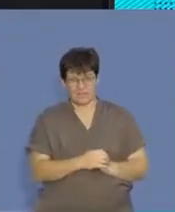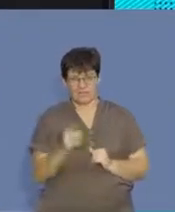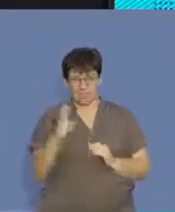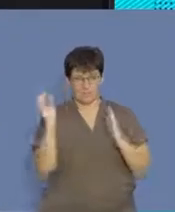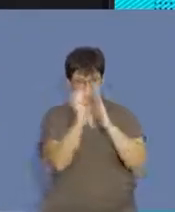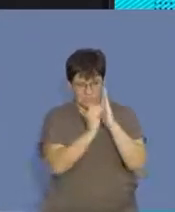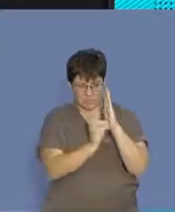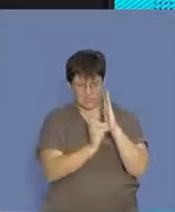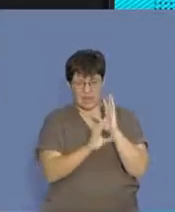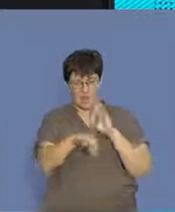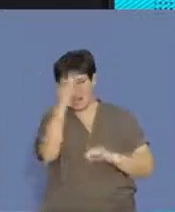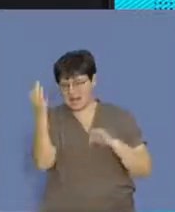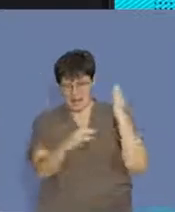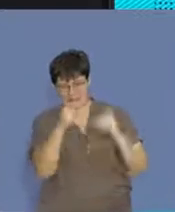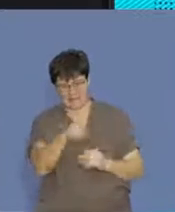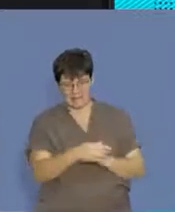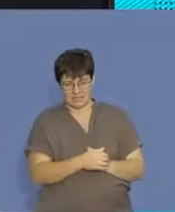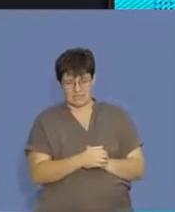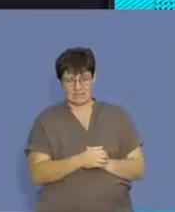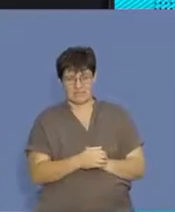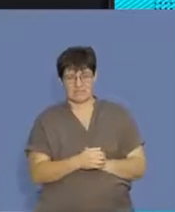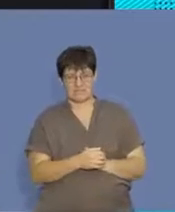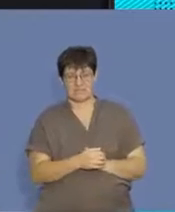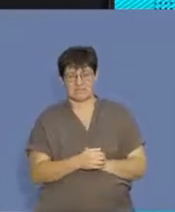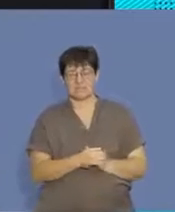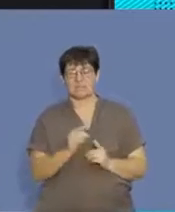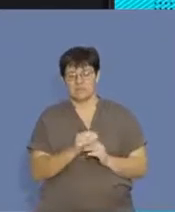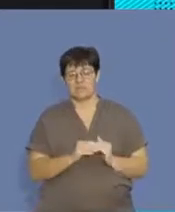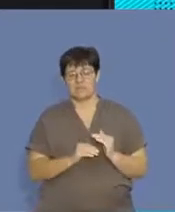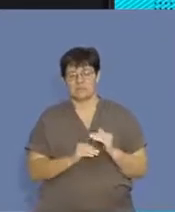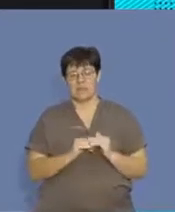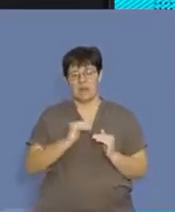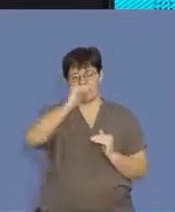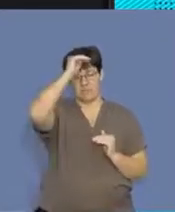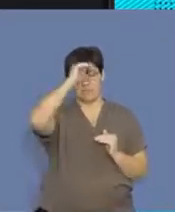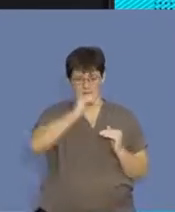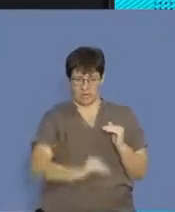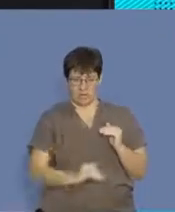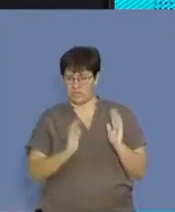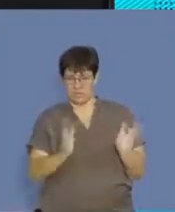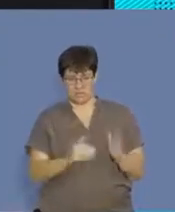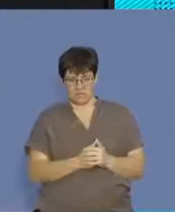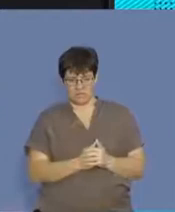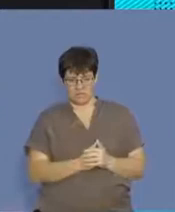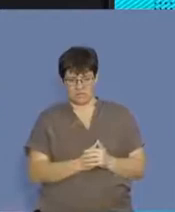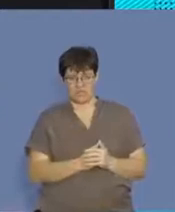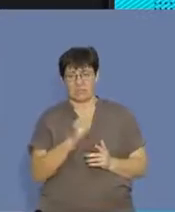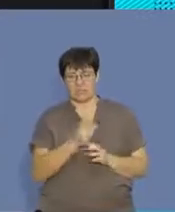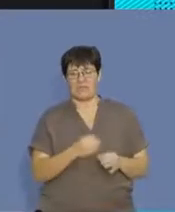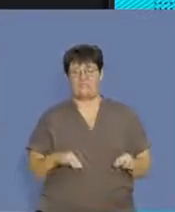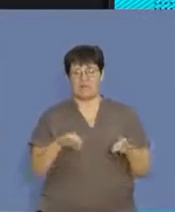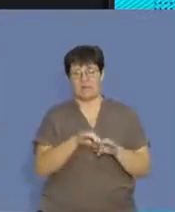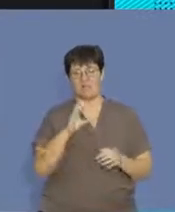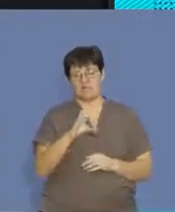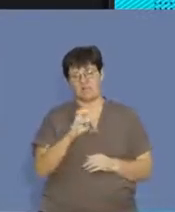going to write them down and analyze certain things. But you are just sliding it either up or down. That's what the